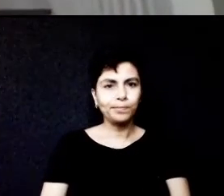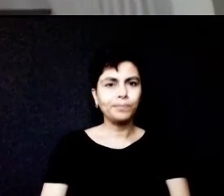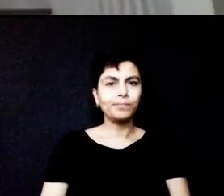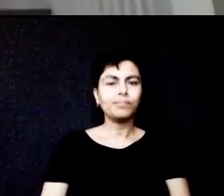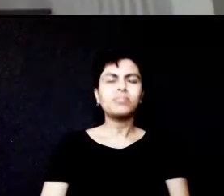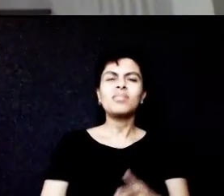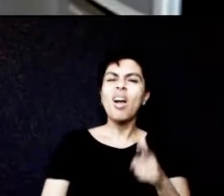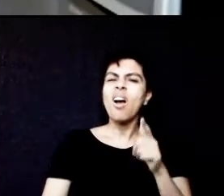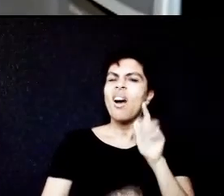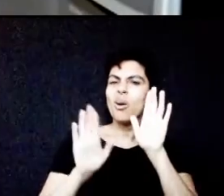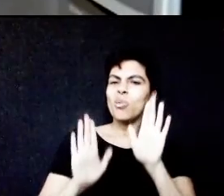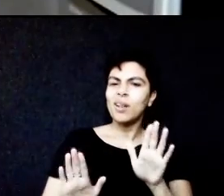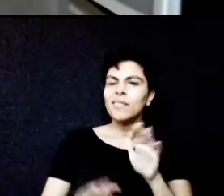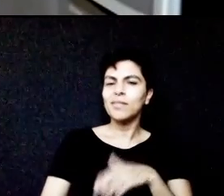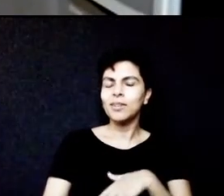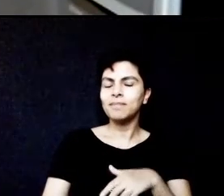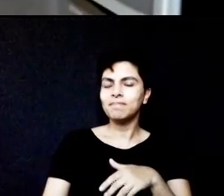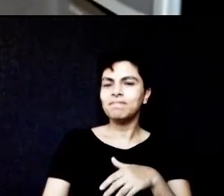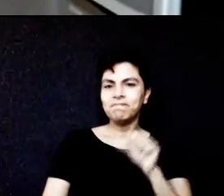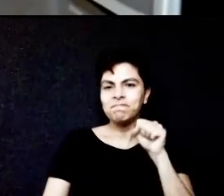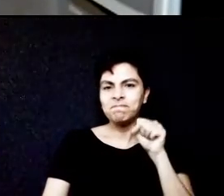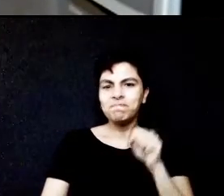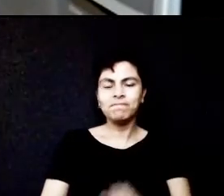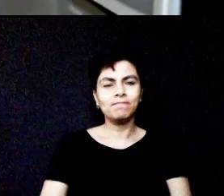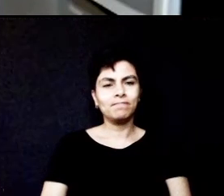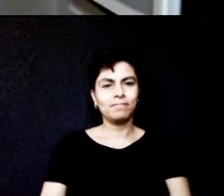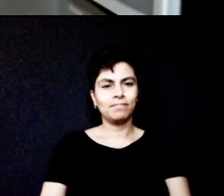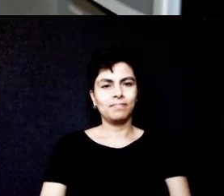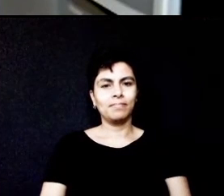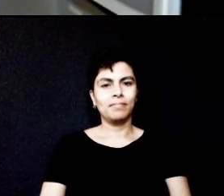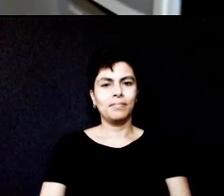sense. Yes, wonderful. Thank you.